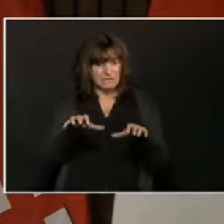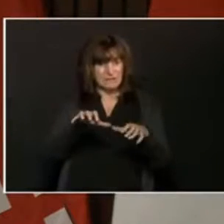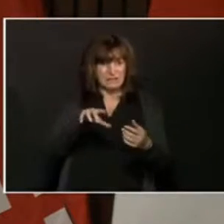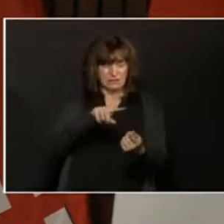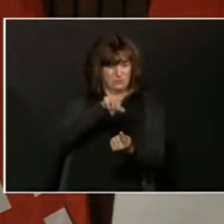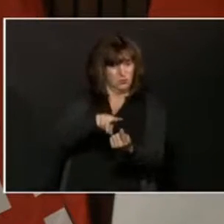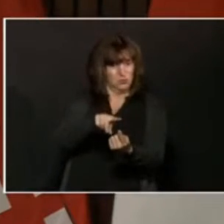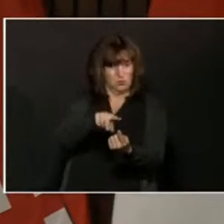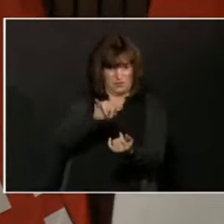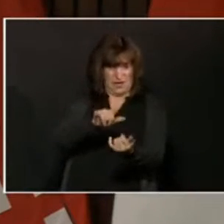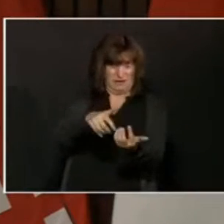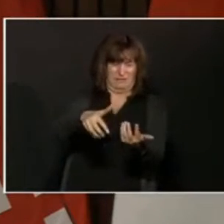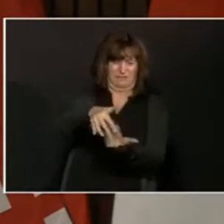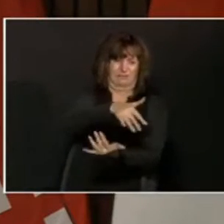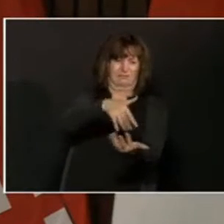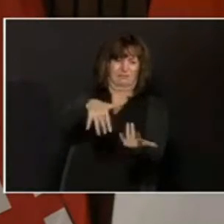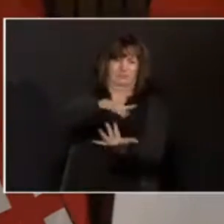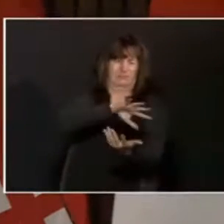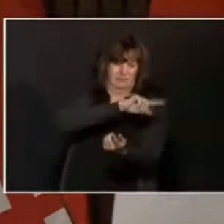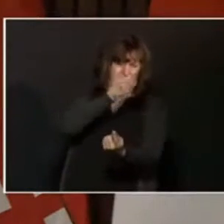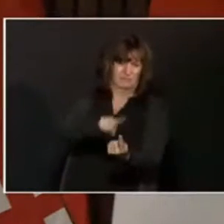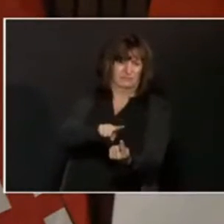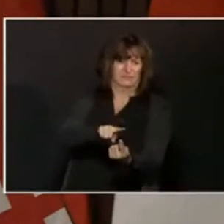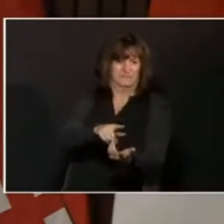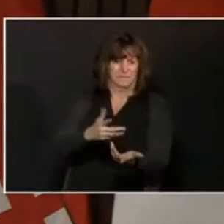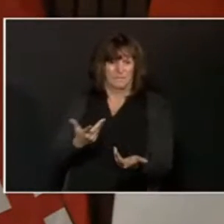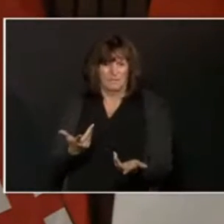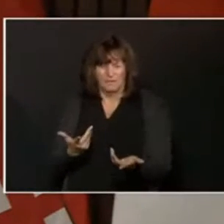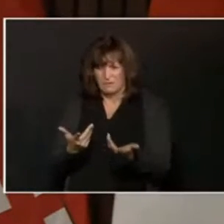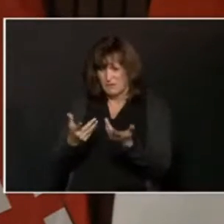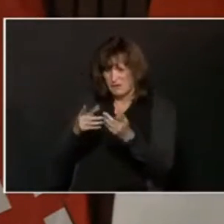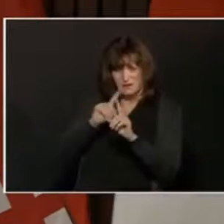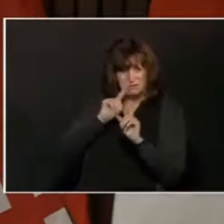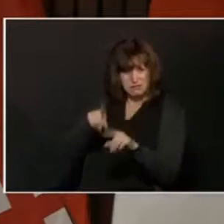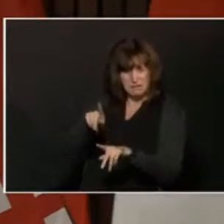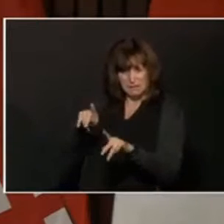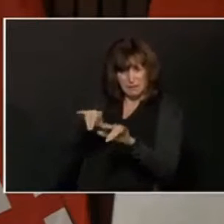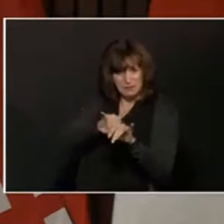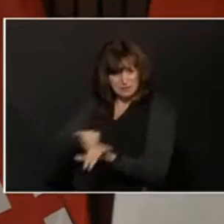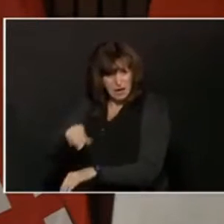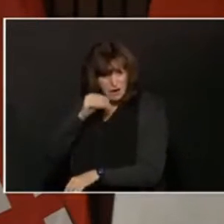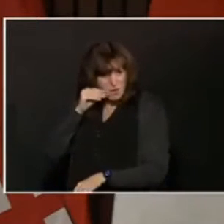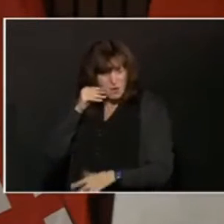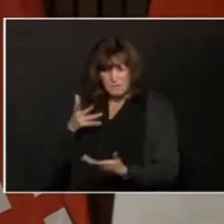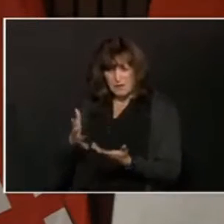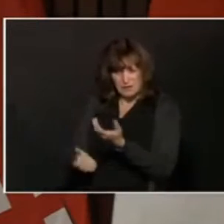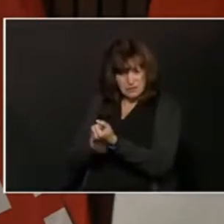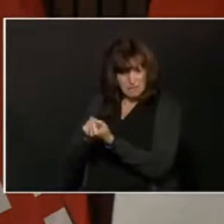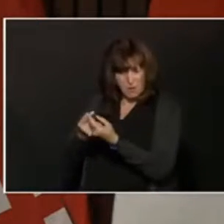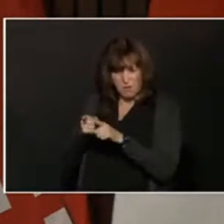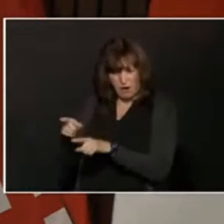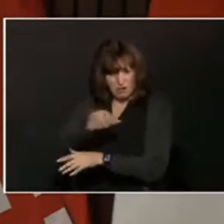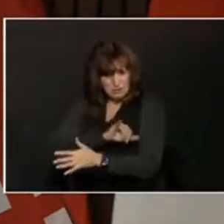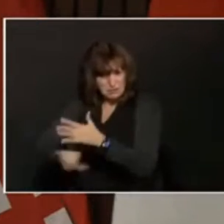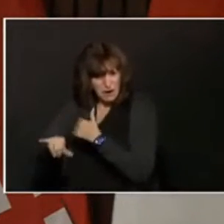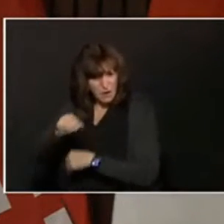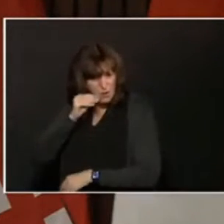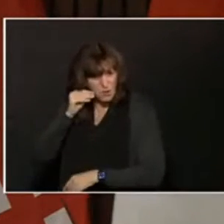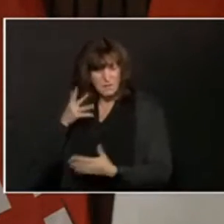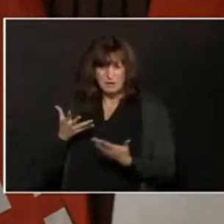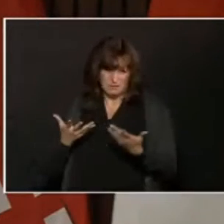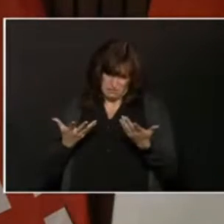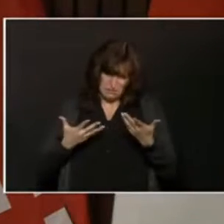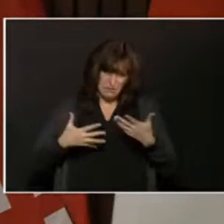keeps people at home, allows them to be at home, supports them to be at home is critical. Reducing that mobility substantially, as we've talked about over the last two